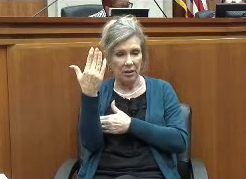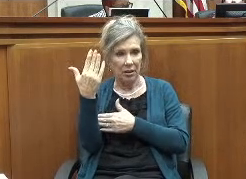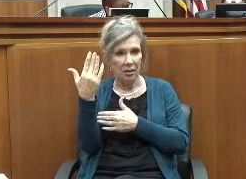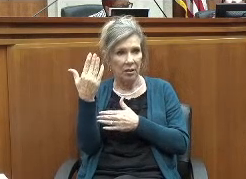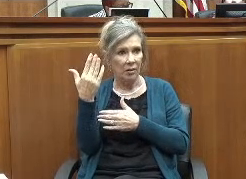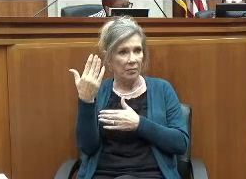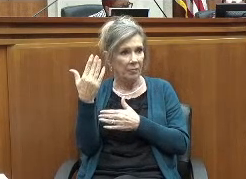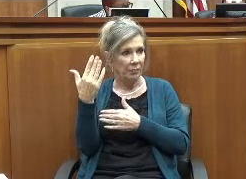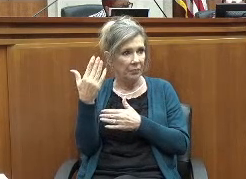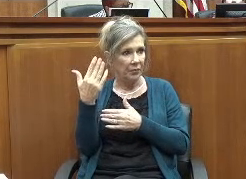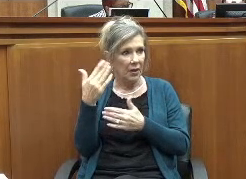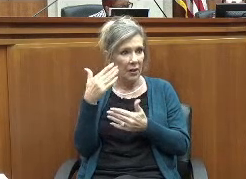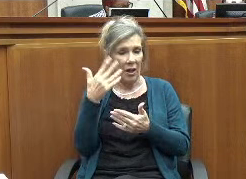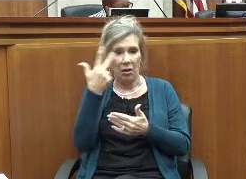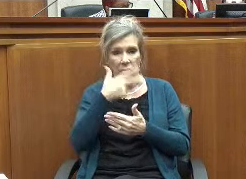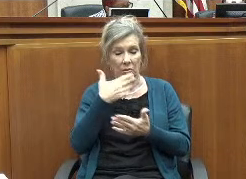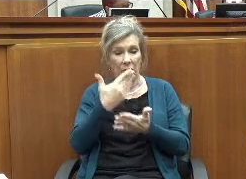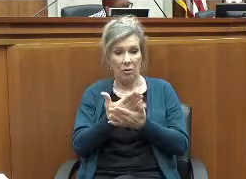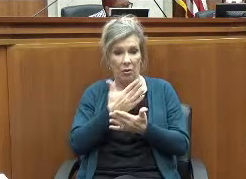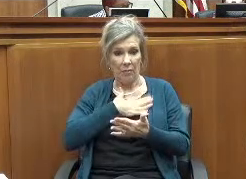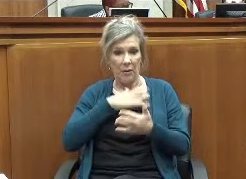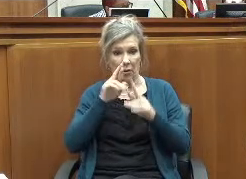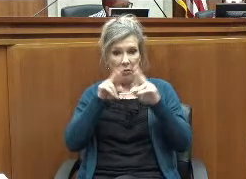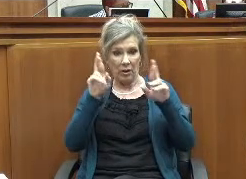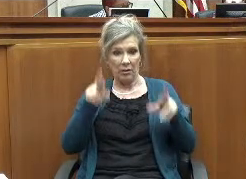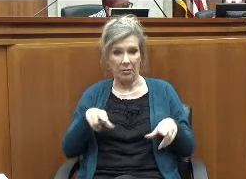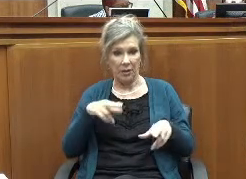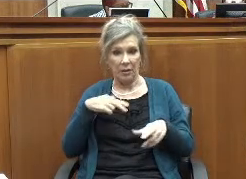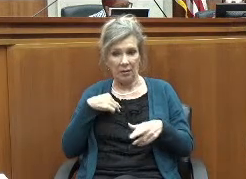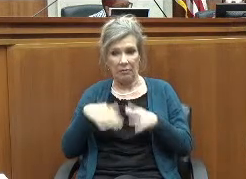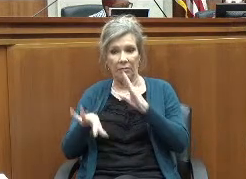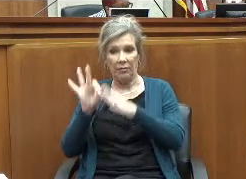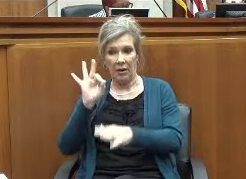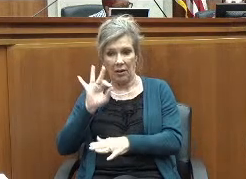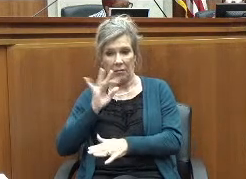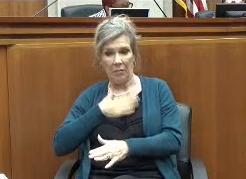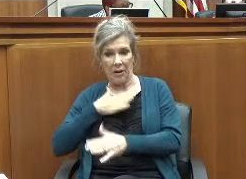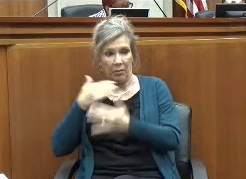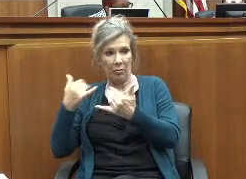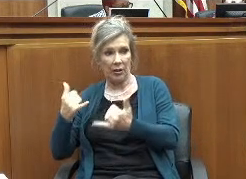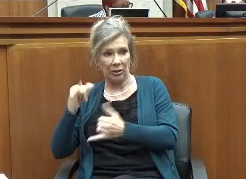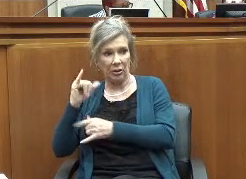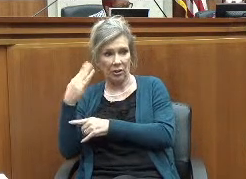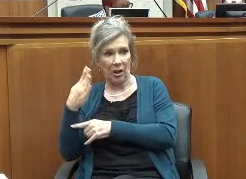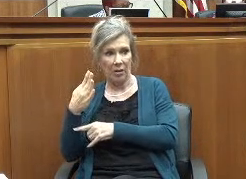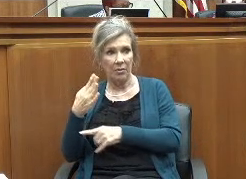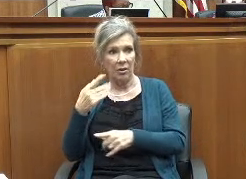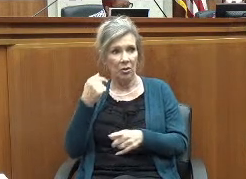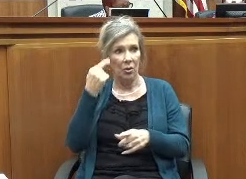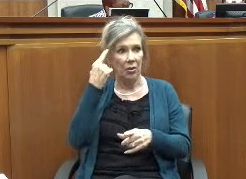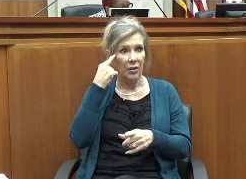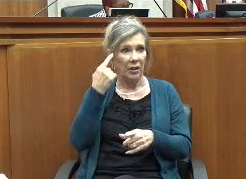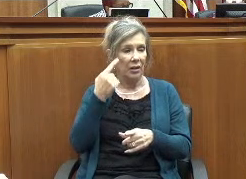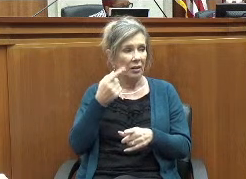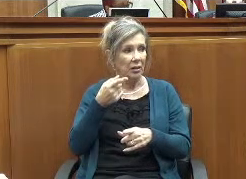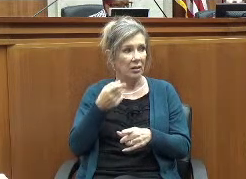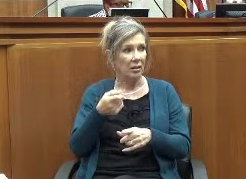which looked great on my resume and landed me my present job. If you're thinking it's all covered because